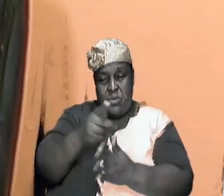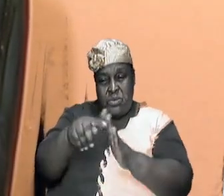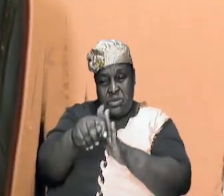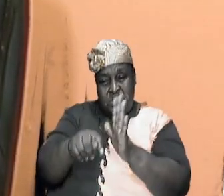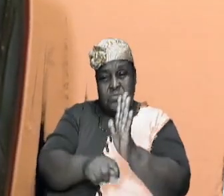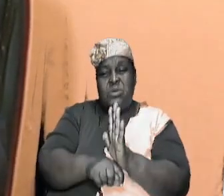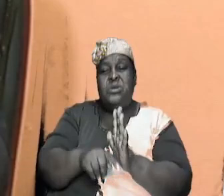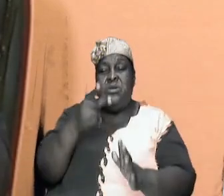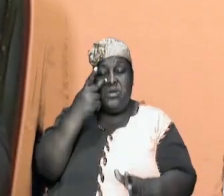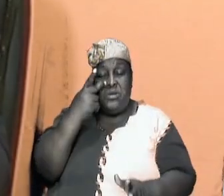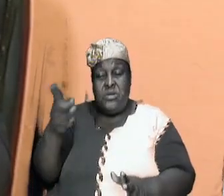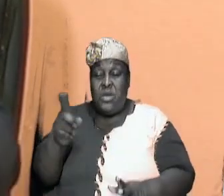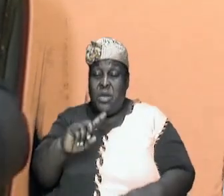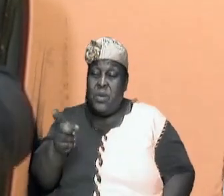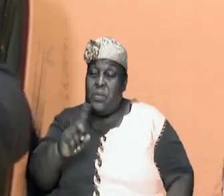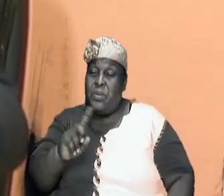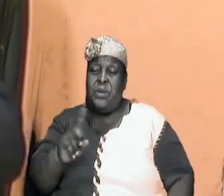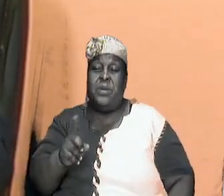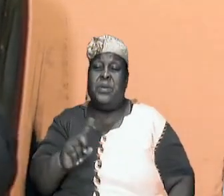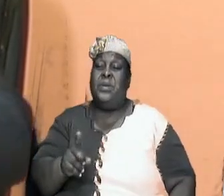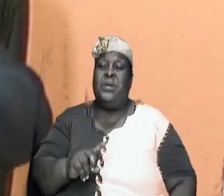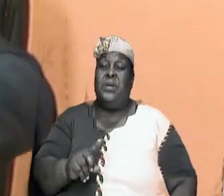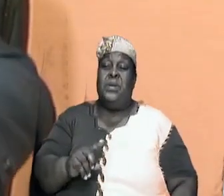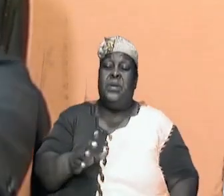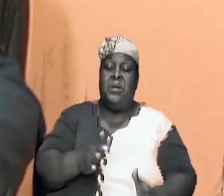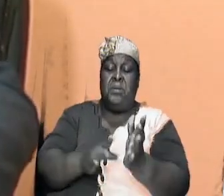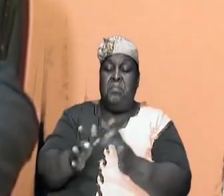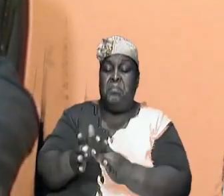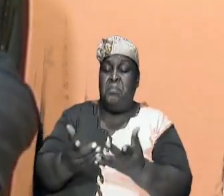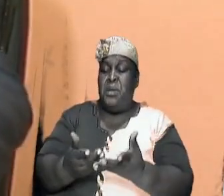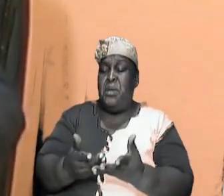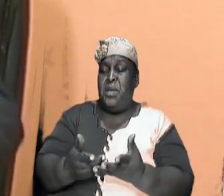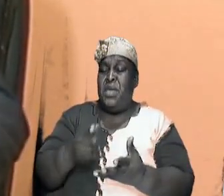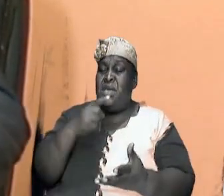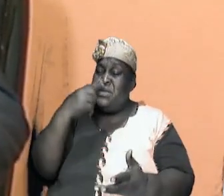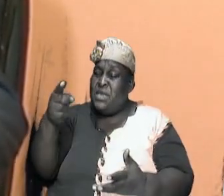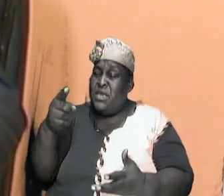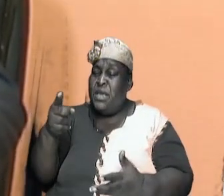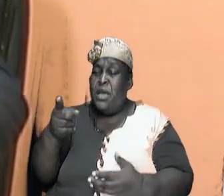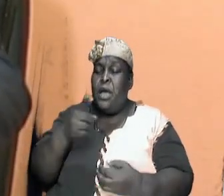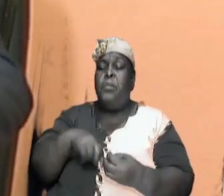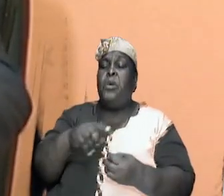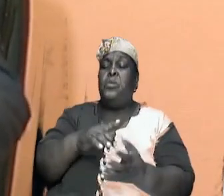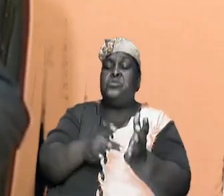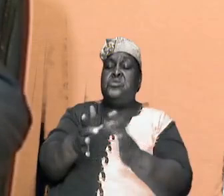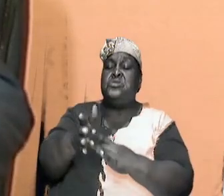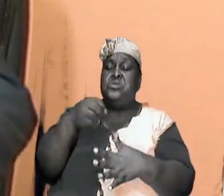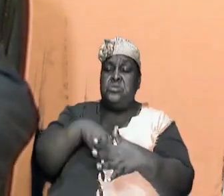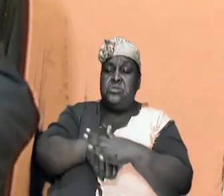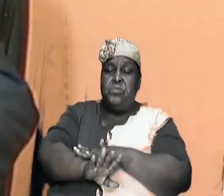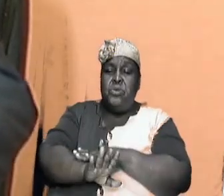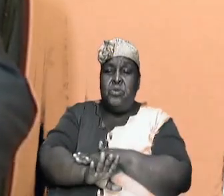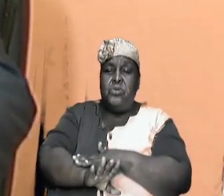we see where, you know, the Bible make mention of his birth.